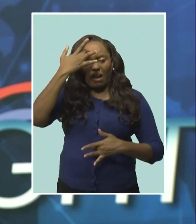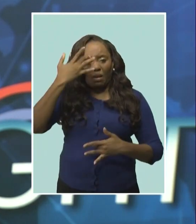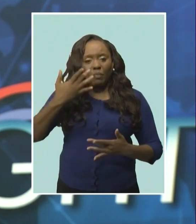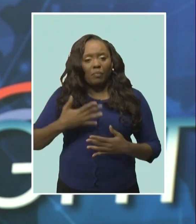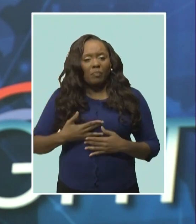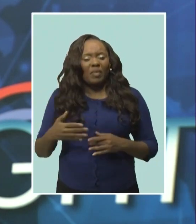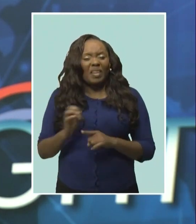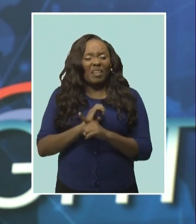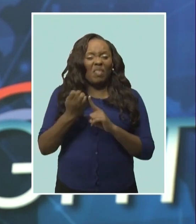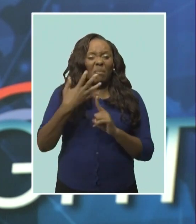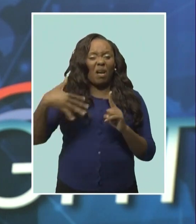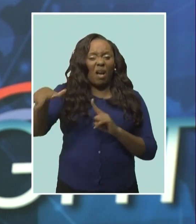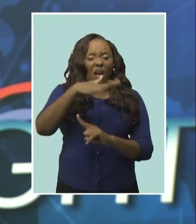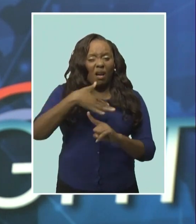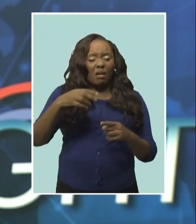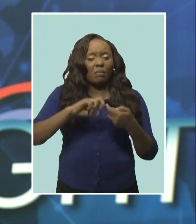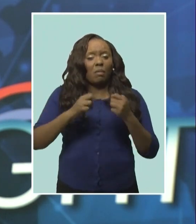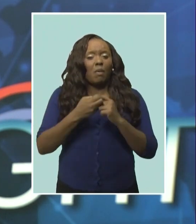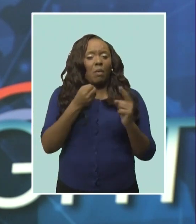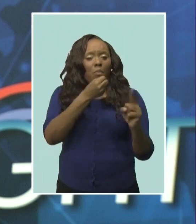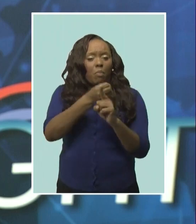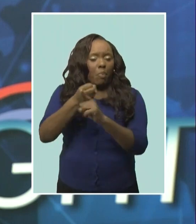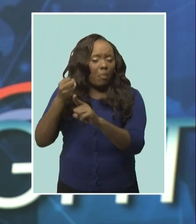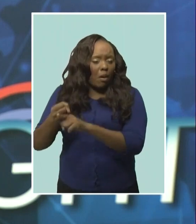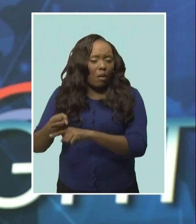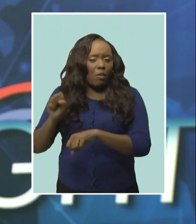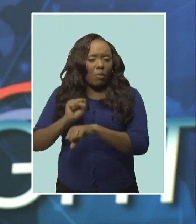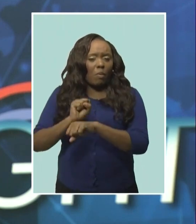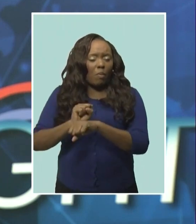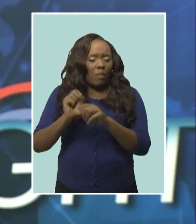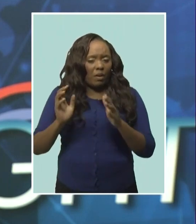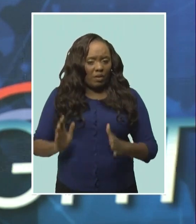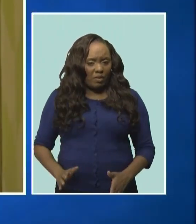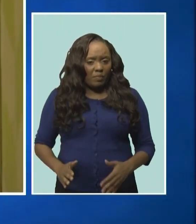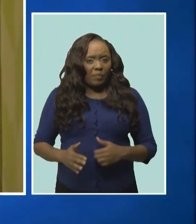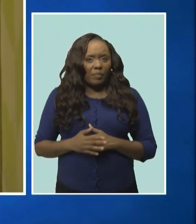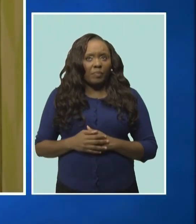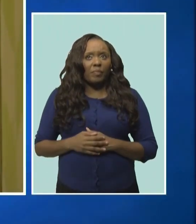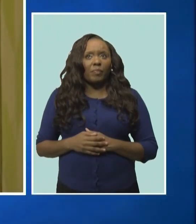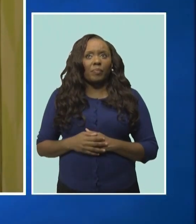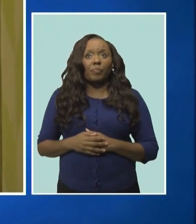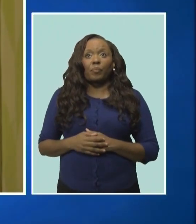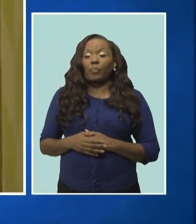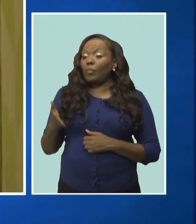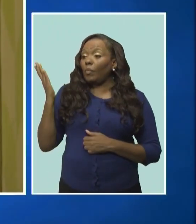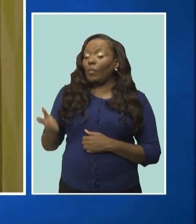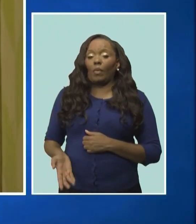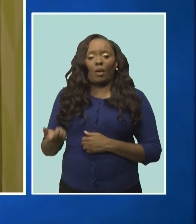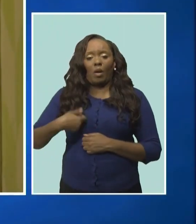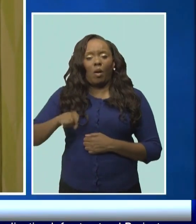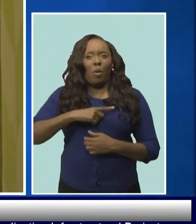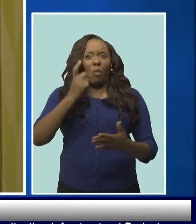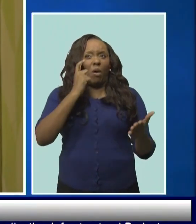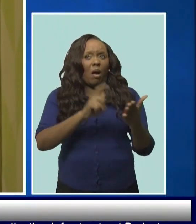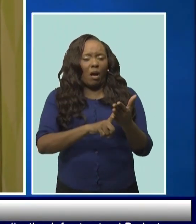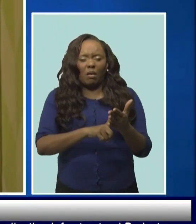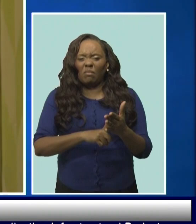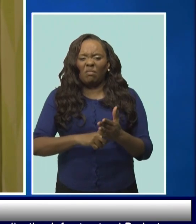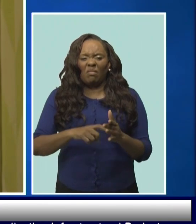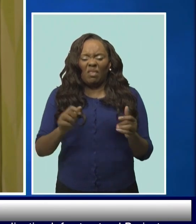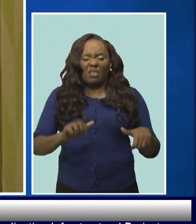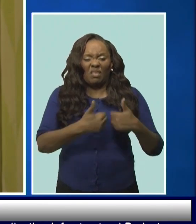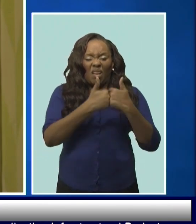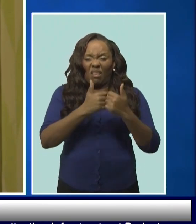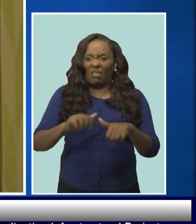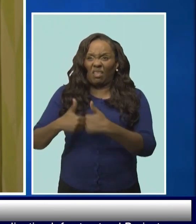other issues are having an impact on workers. It has been discovered that many challenges being